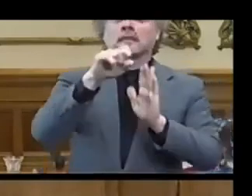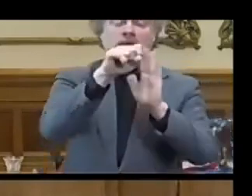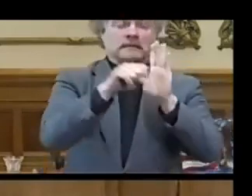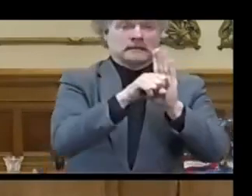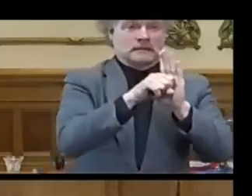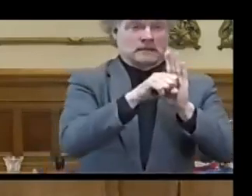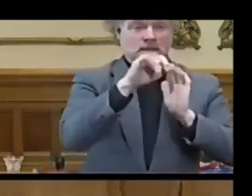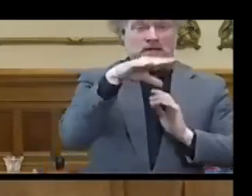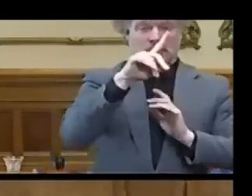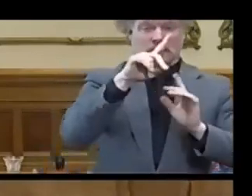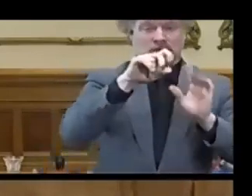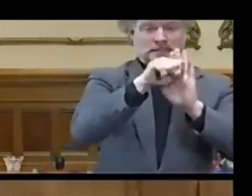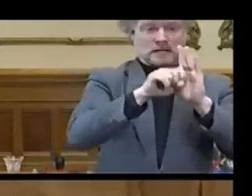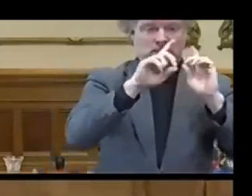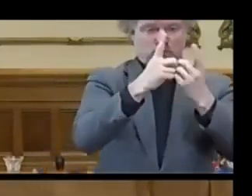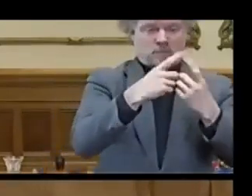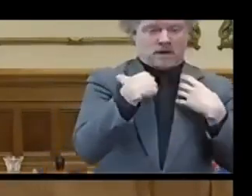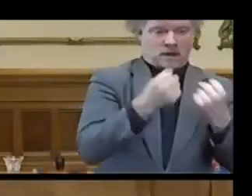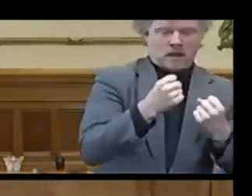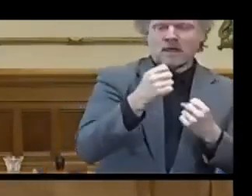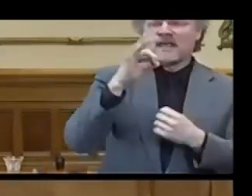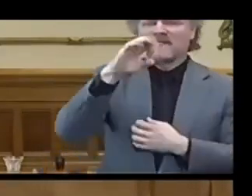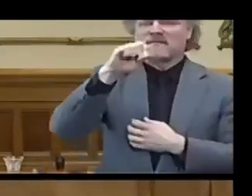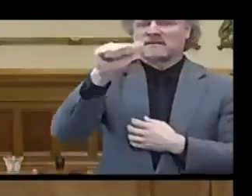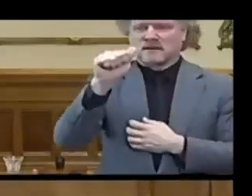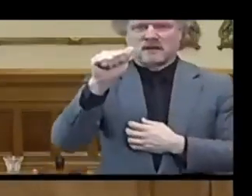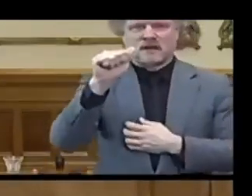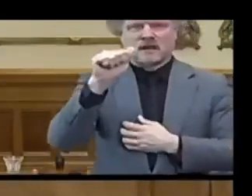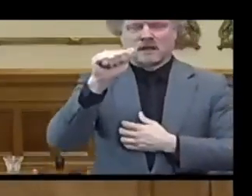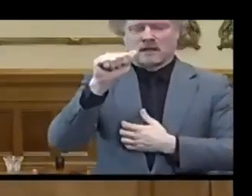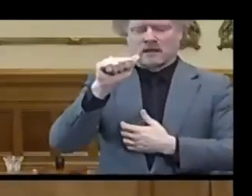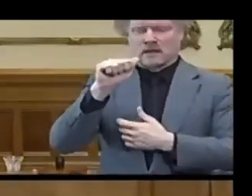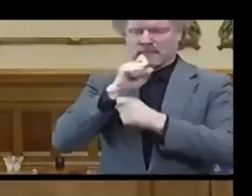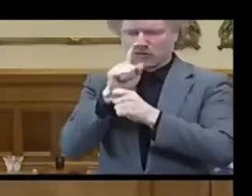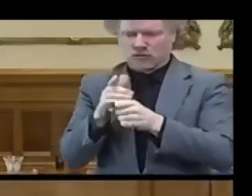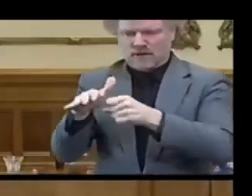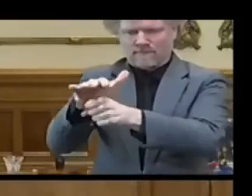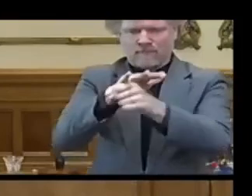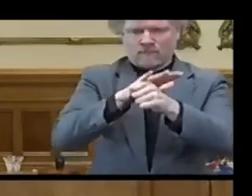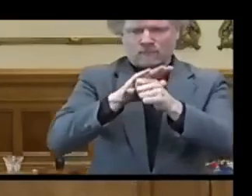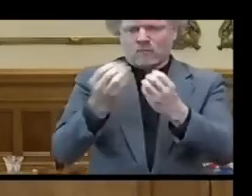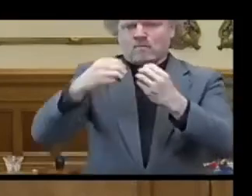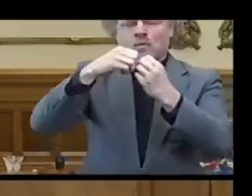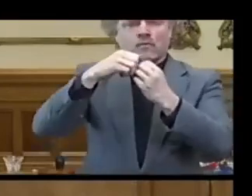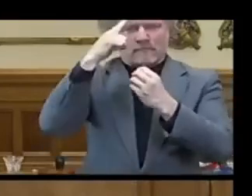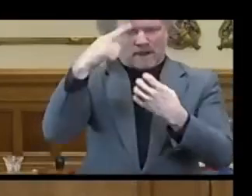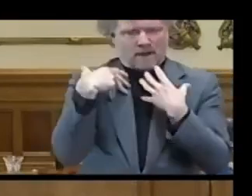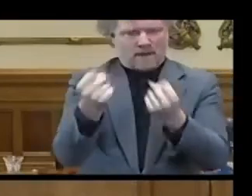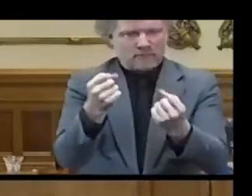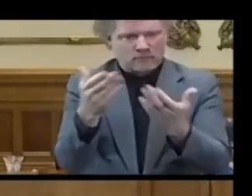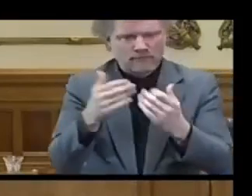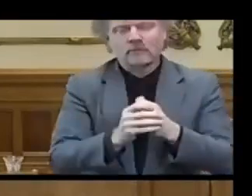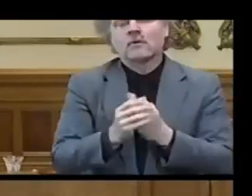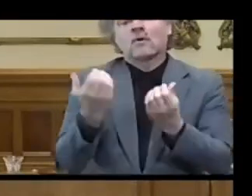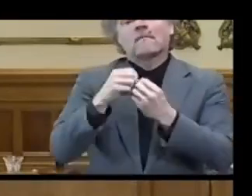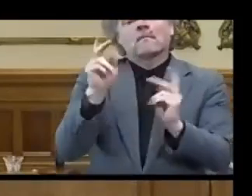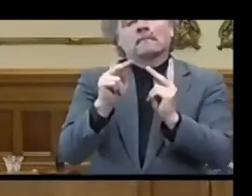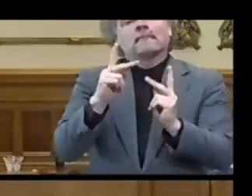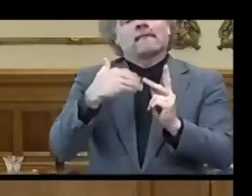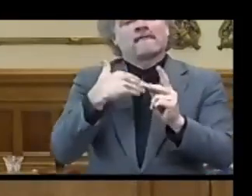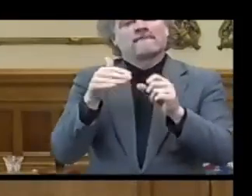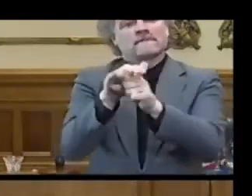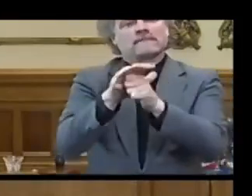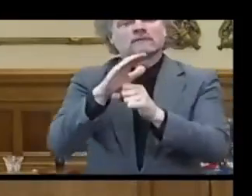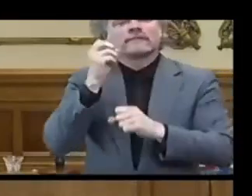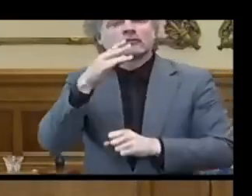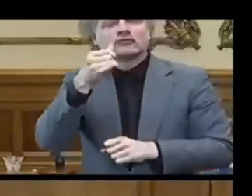State Department of Health and FSSA, making sure more people are covered for mental health services, making sure that more individuals have coverage for substance